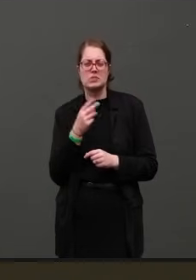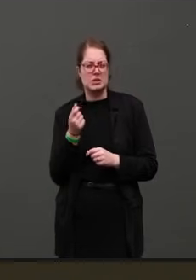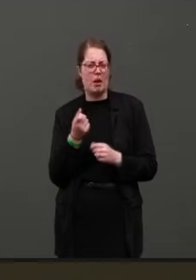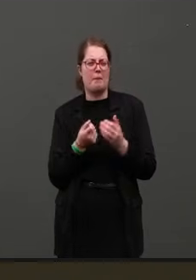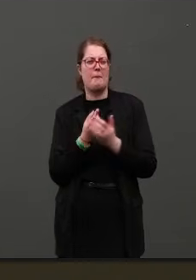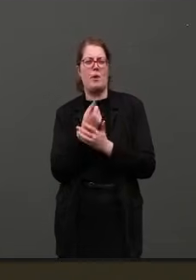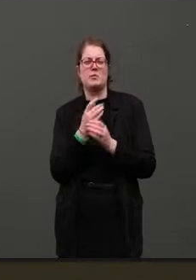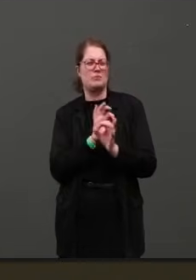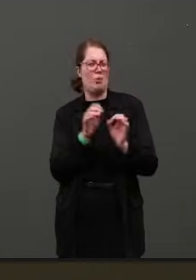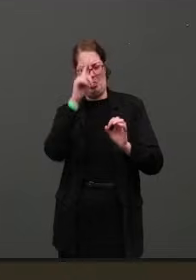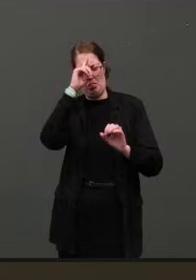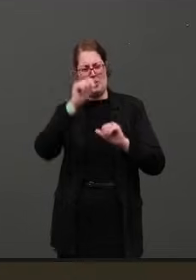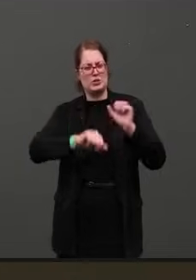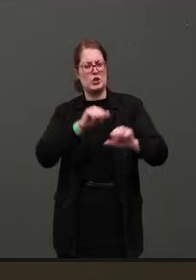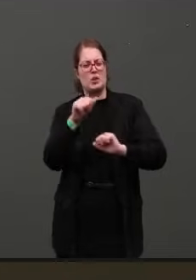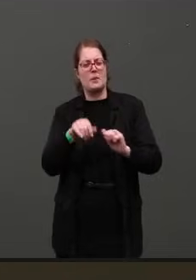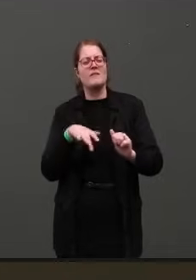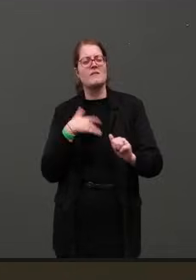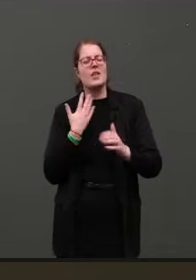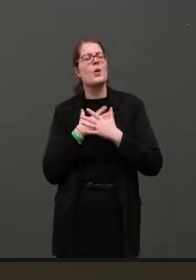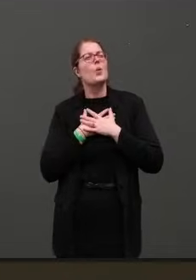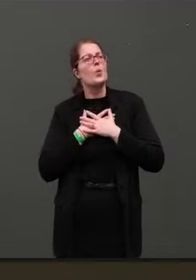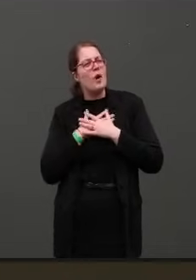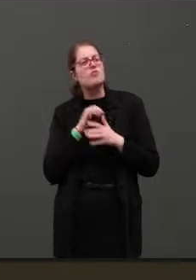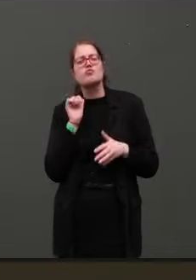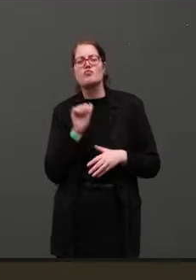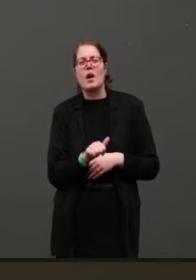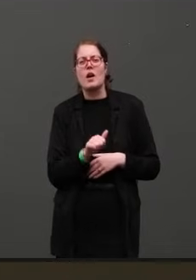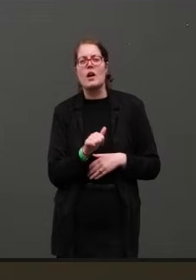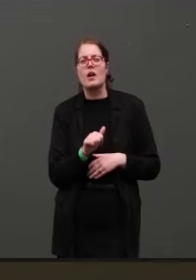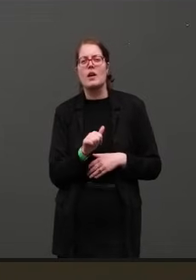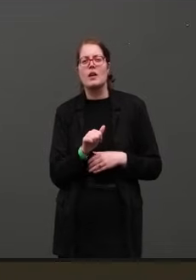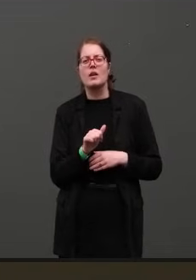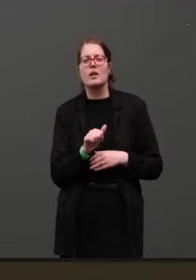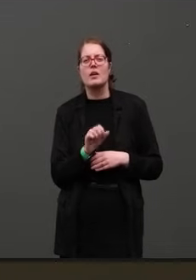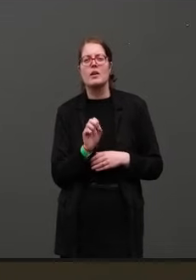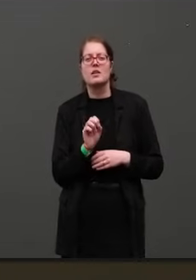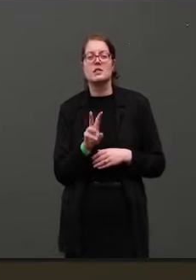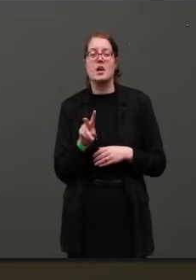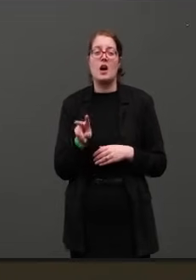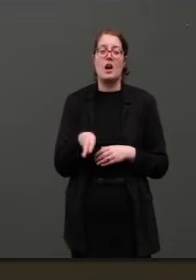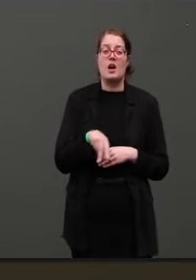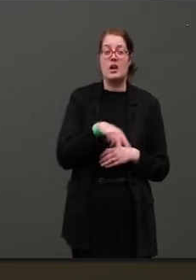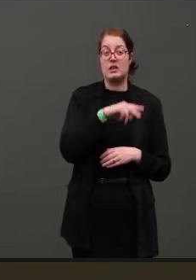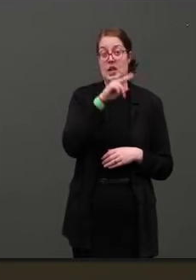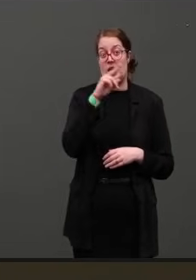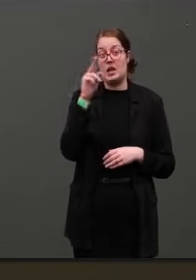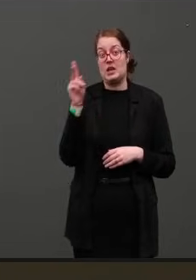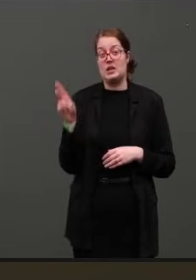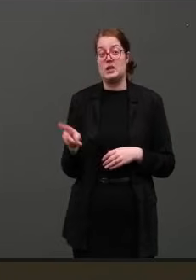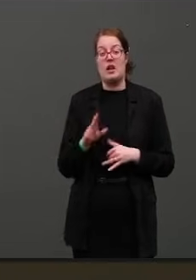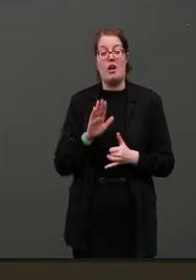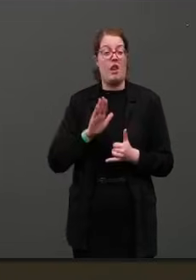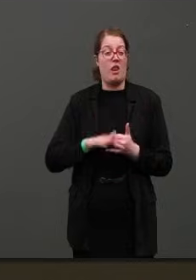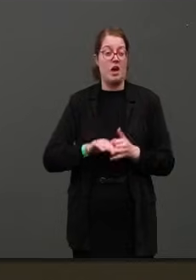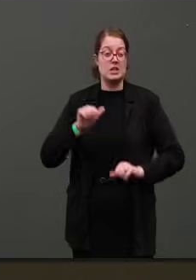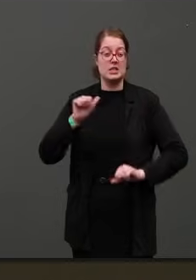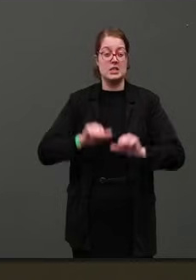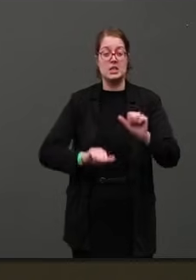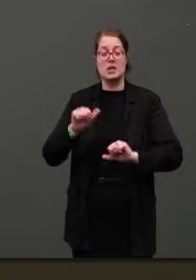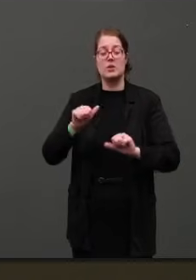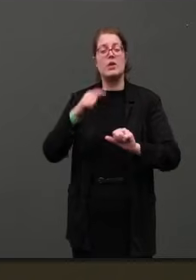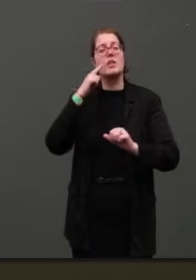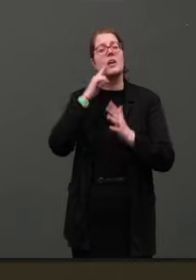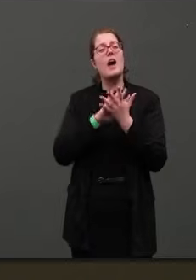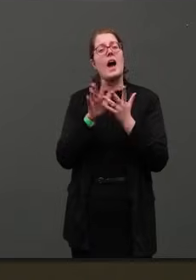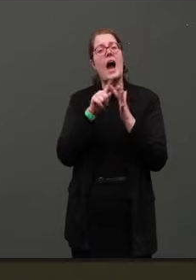but they feel right. Like the Stargate in the final sequence, that's an obvious one. But so is Hal. Think of the shutdown sequence in 2001.